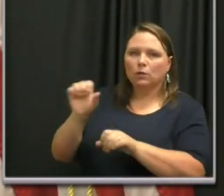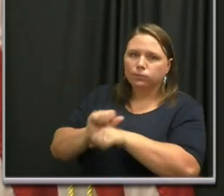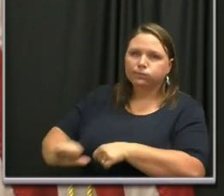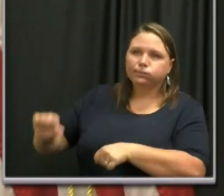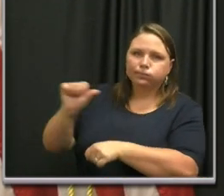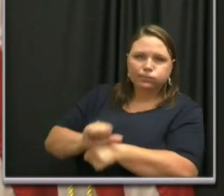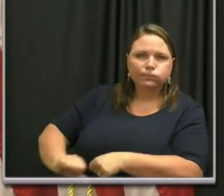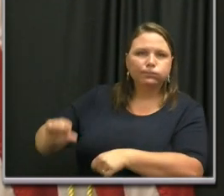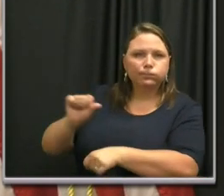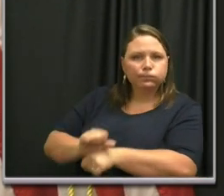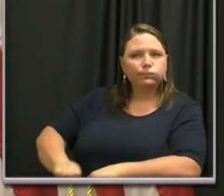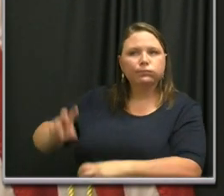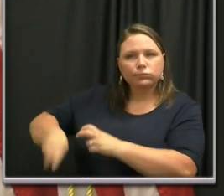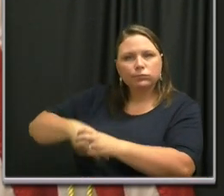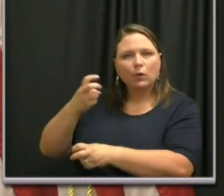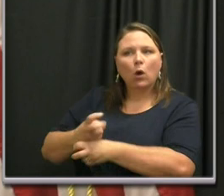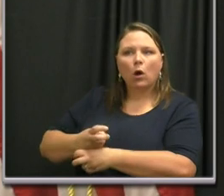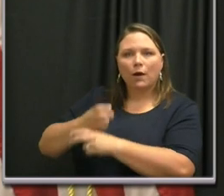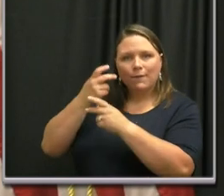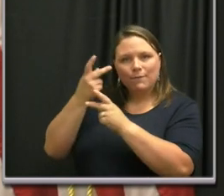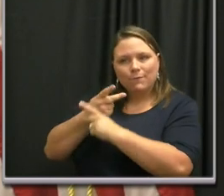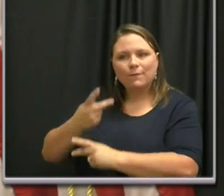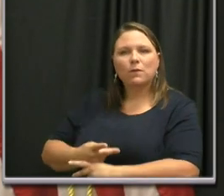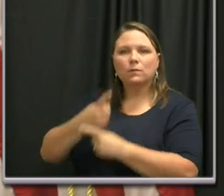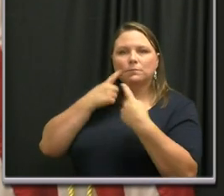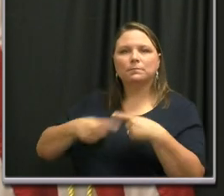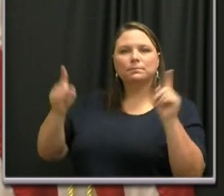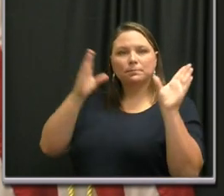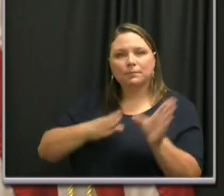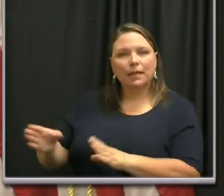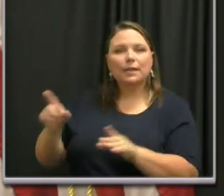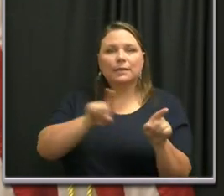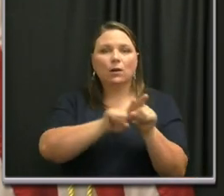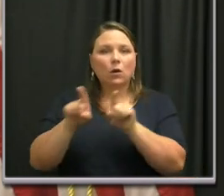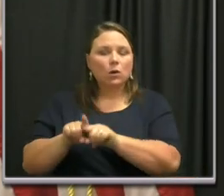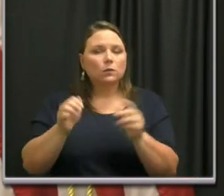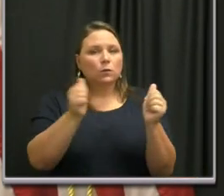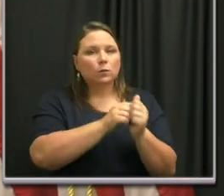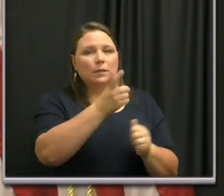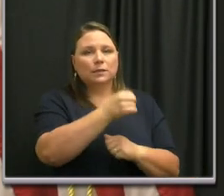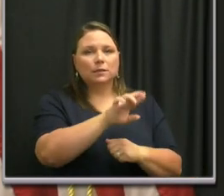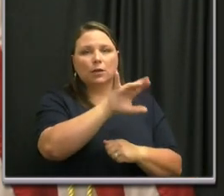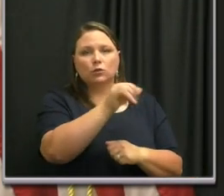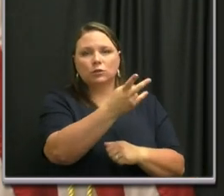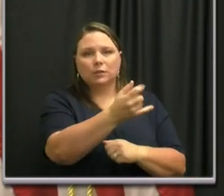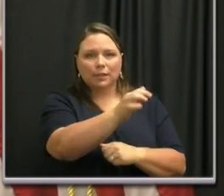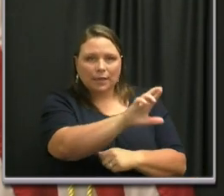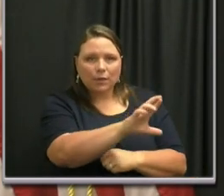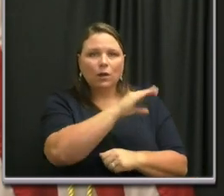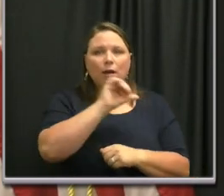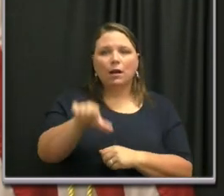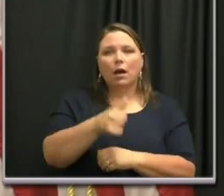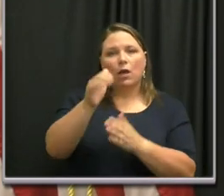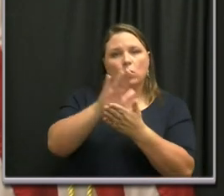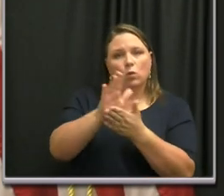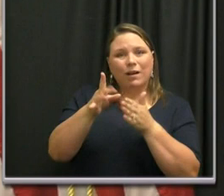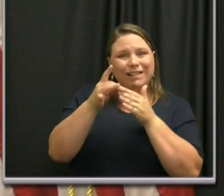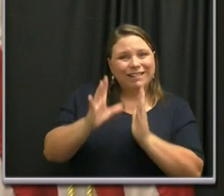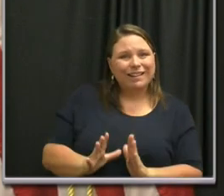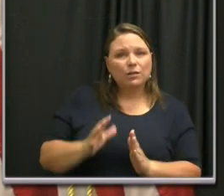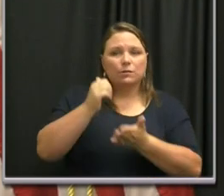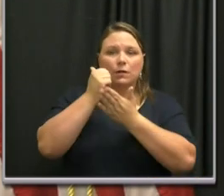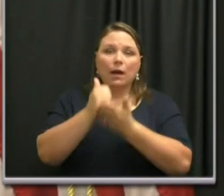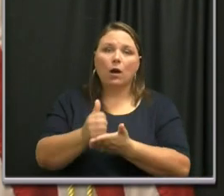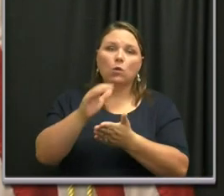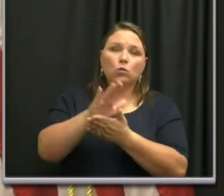to have an effective plan, as is Dr. Jahangir and other school leaders, in getting